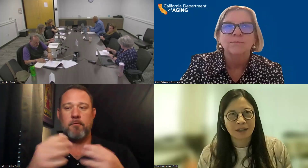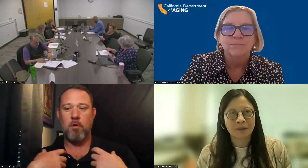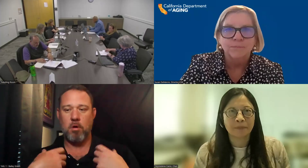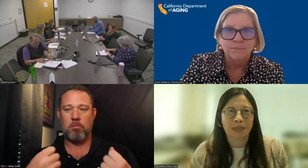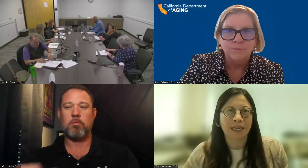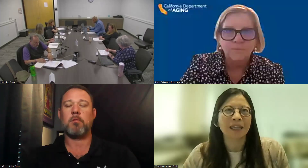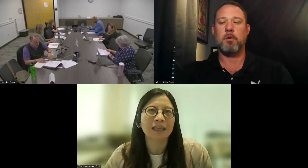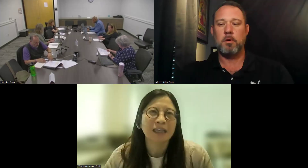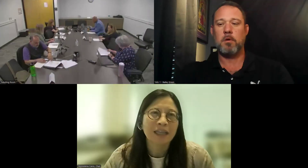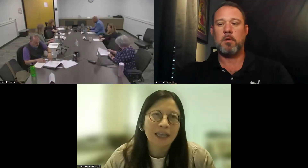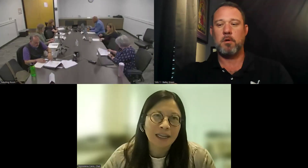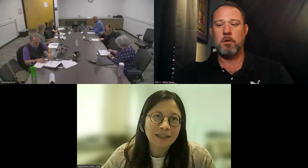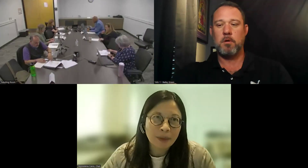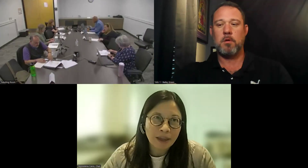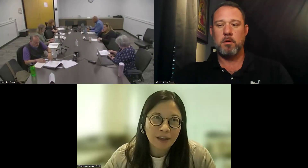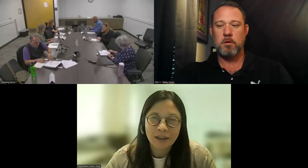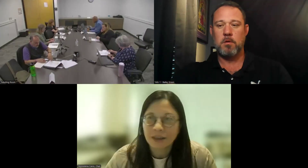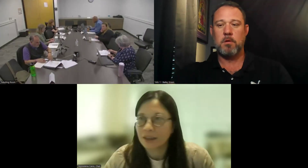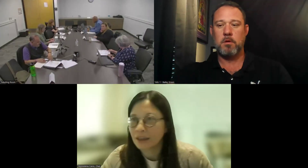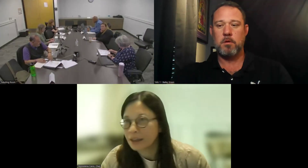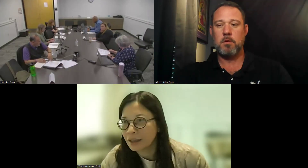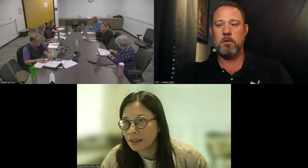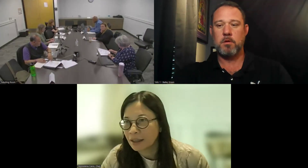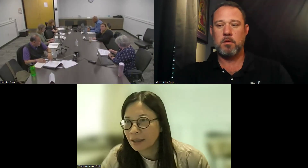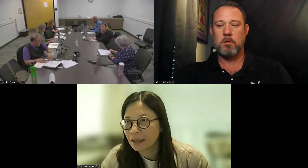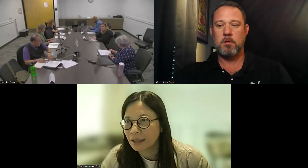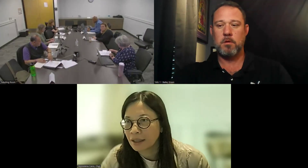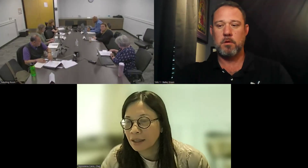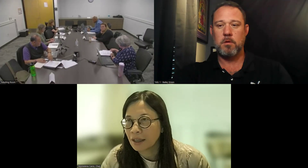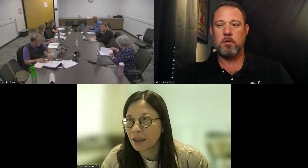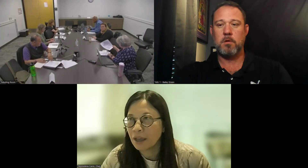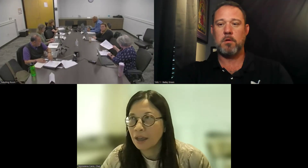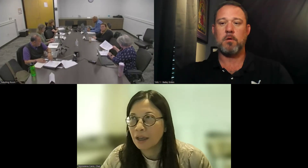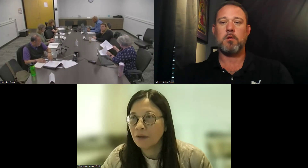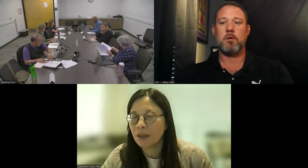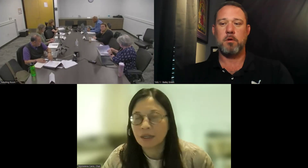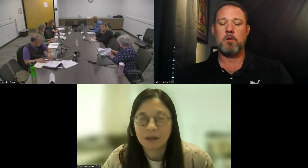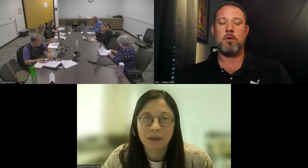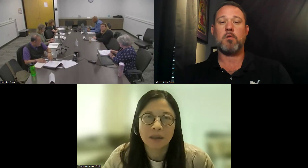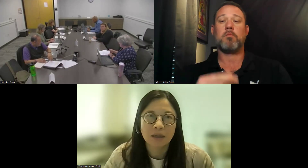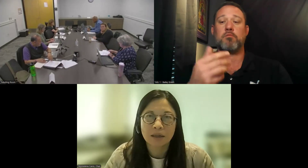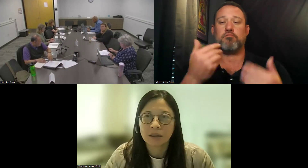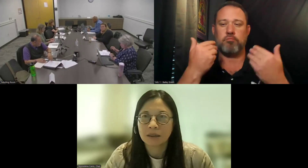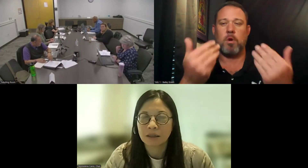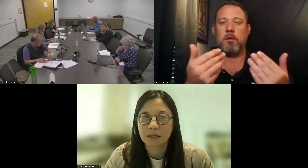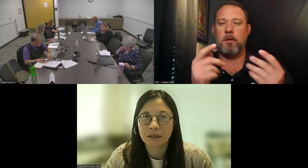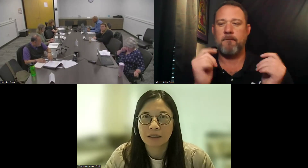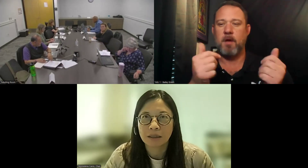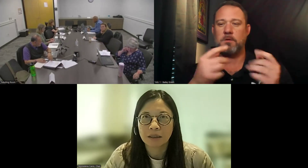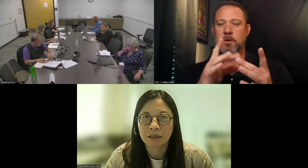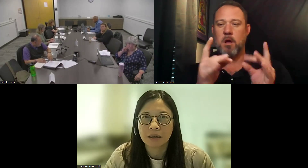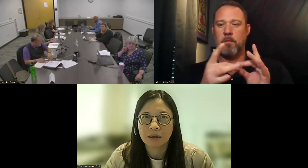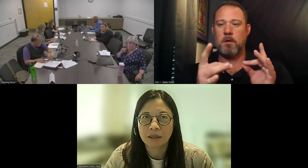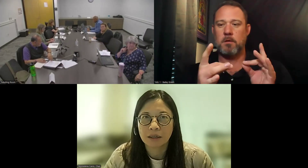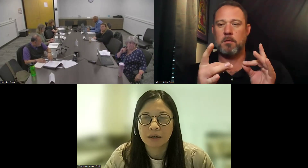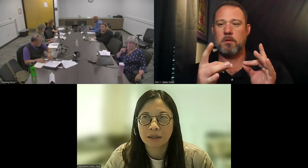this meeting. And Yeah, this will be, Dr. Kenya, Faisal Kazi, may I say something quickly? oh, go ahead. Just a quick comment.